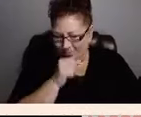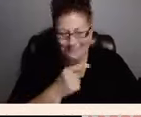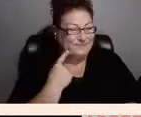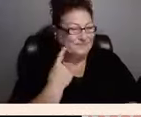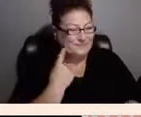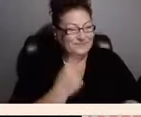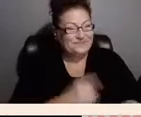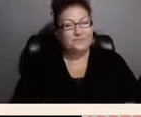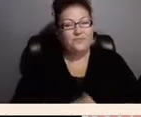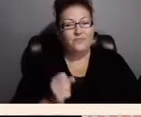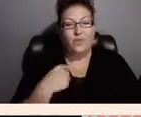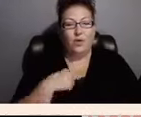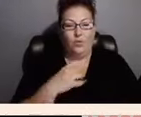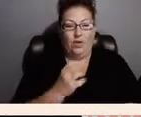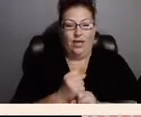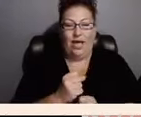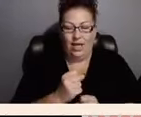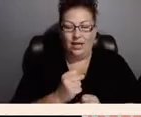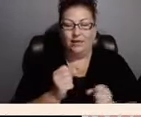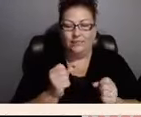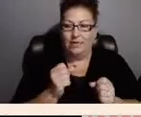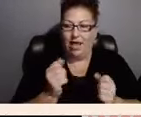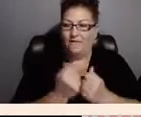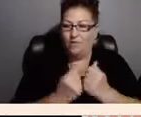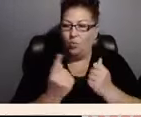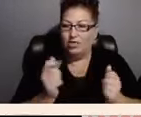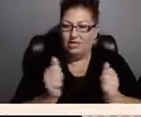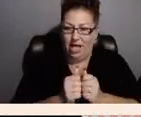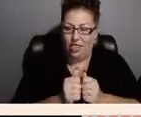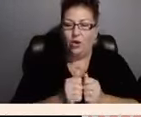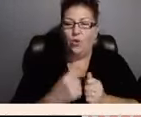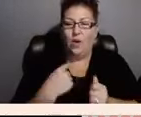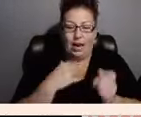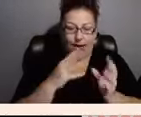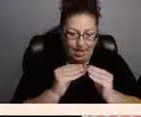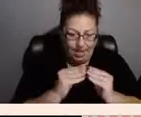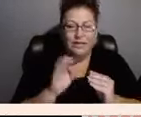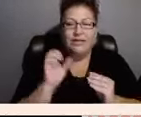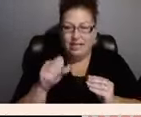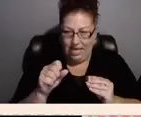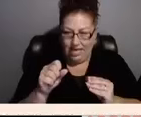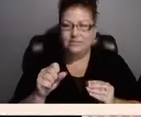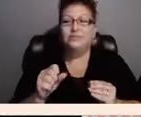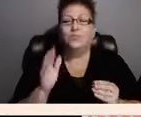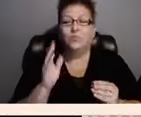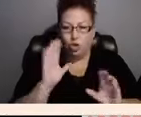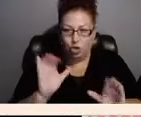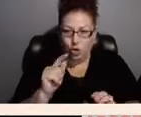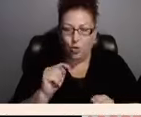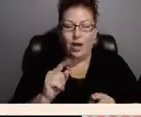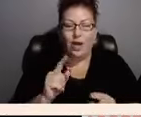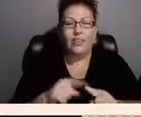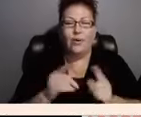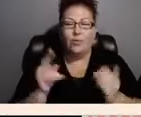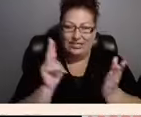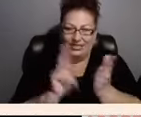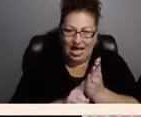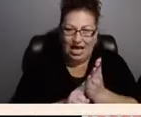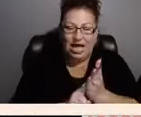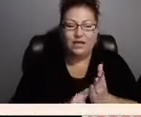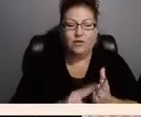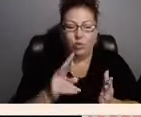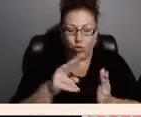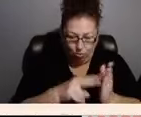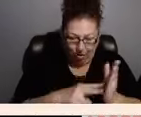team together, had a meeting. We decided, yes, we're doing it. We signed the contract. We read over the lease. We signed